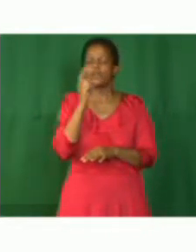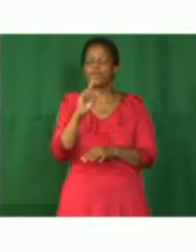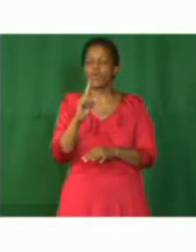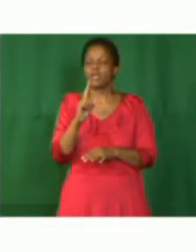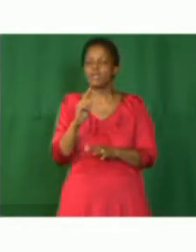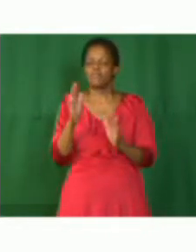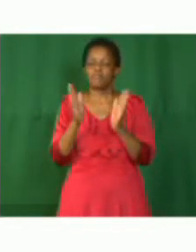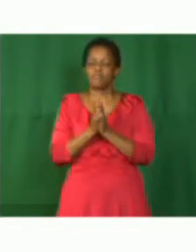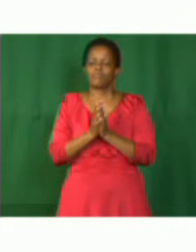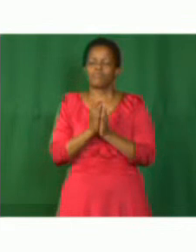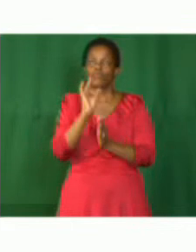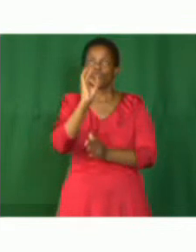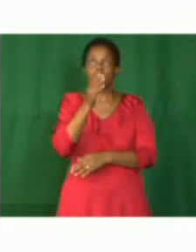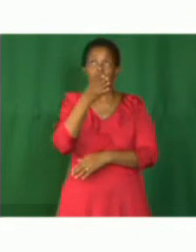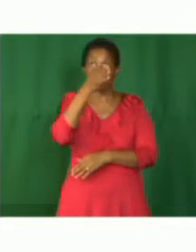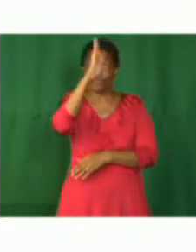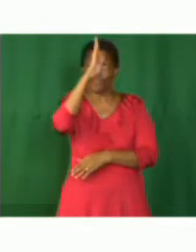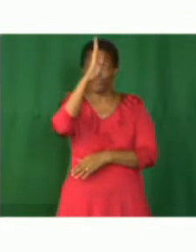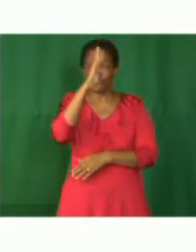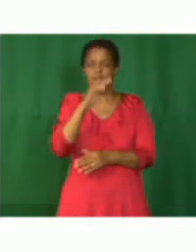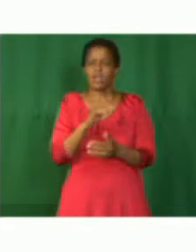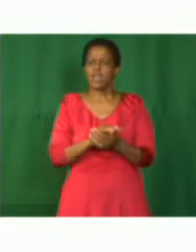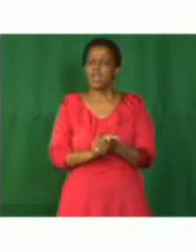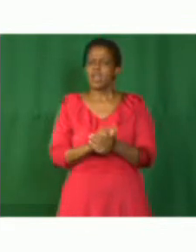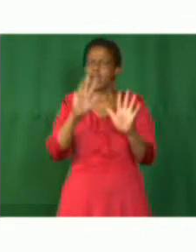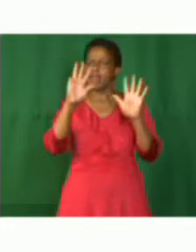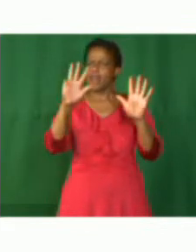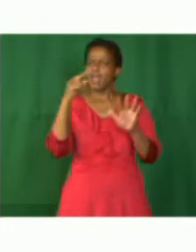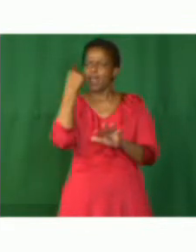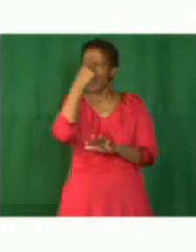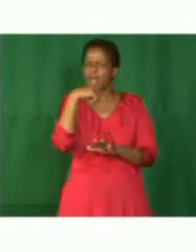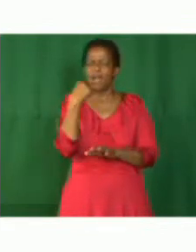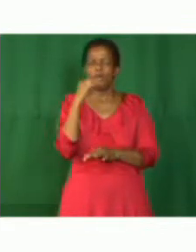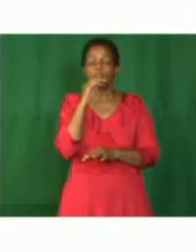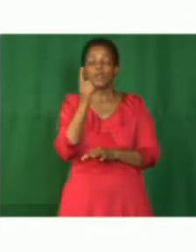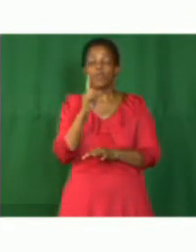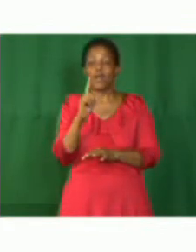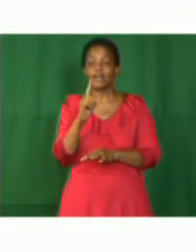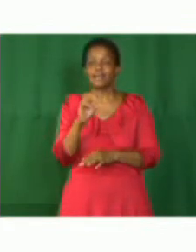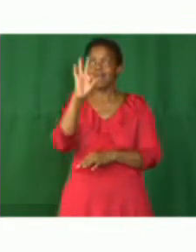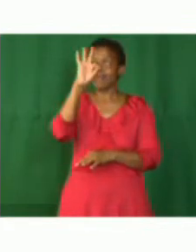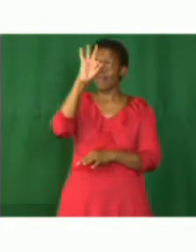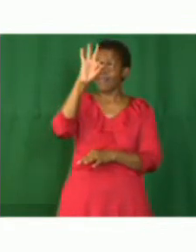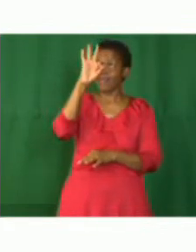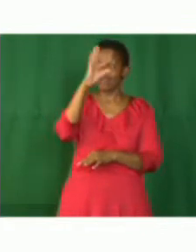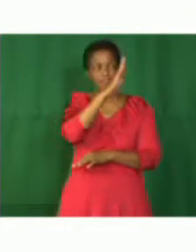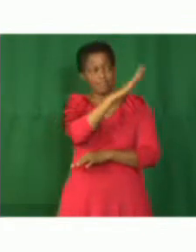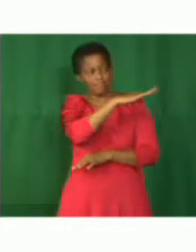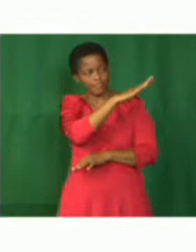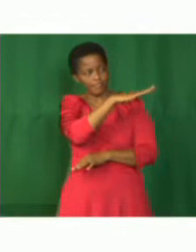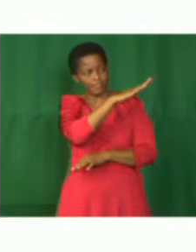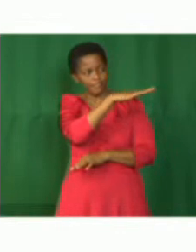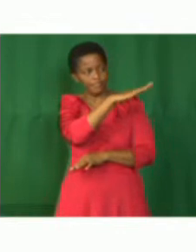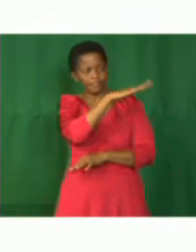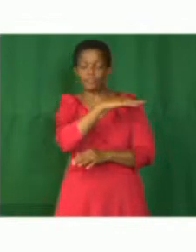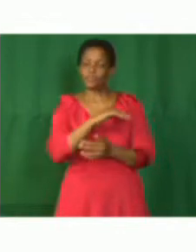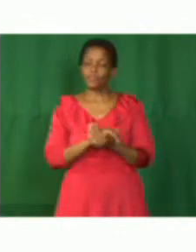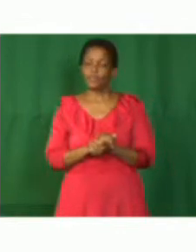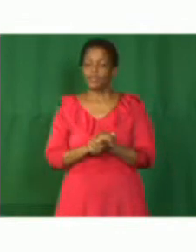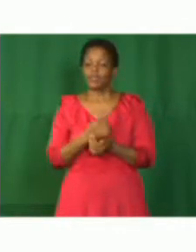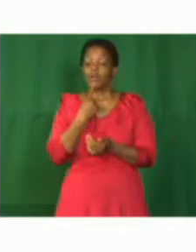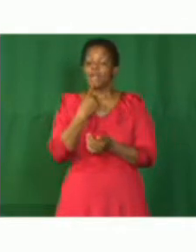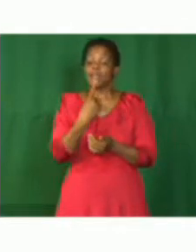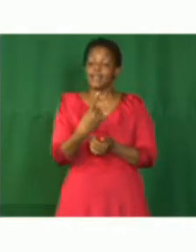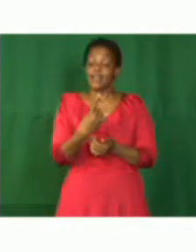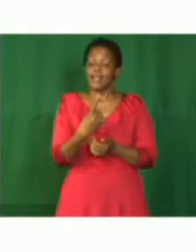the 9th hour is 3 p.m. So now we are saying that these early believers, they